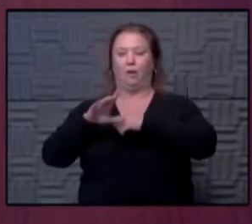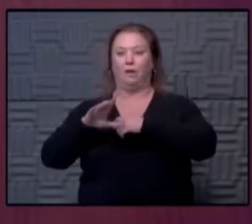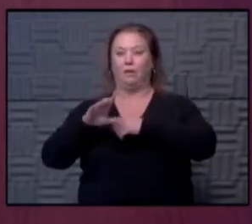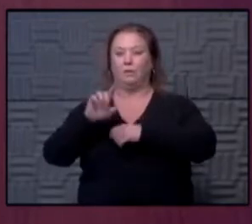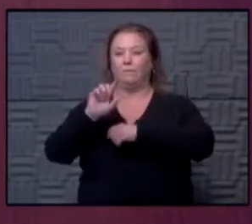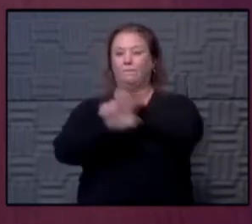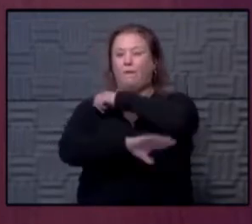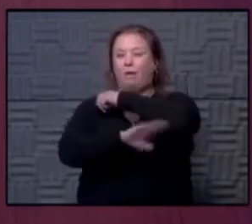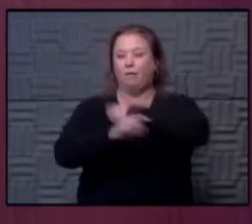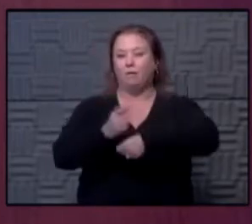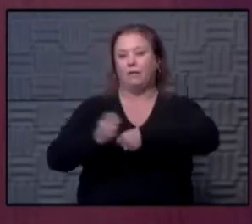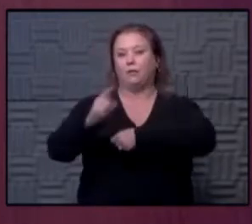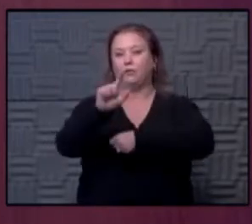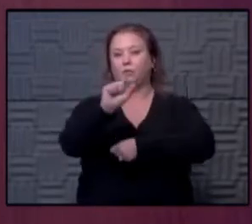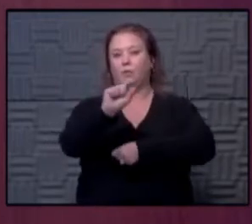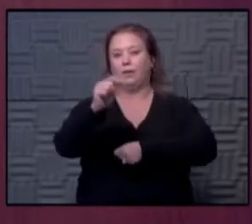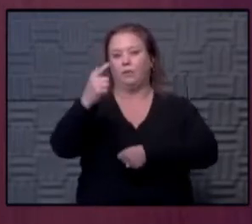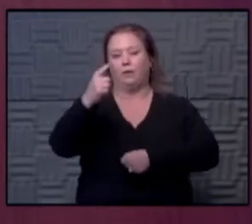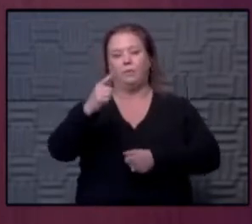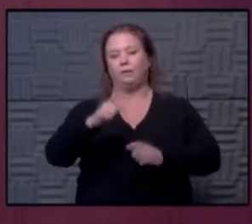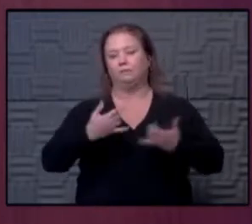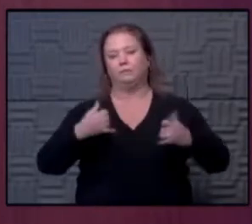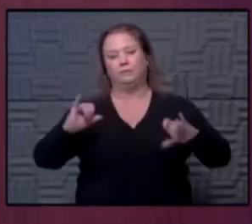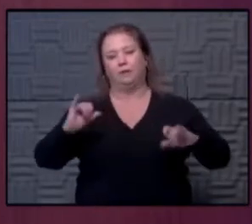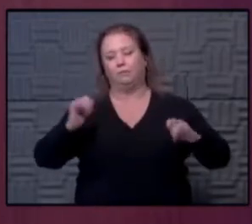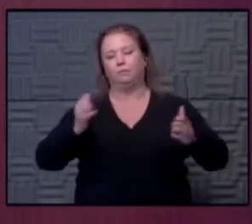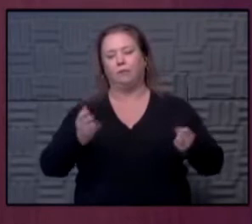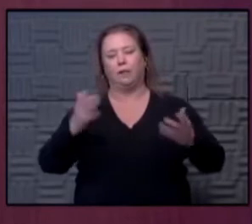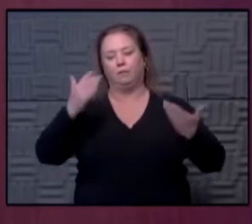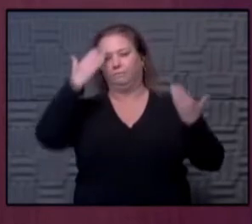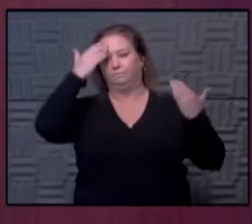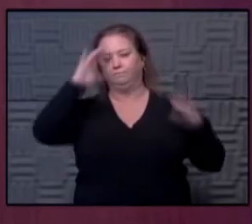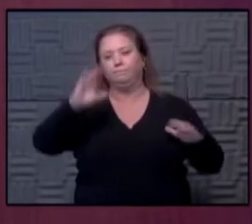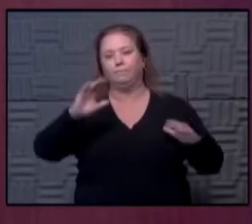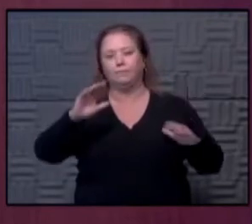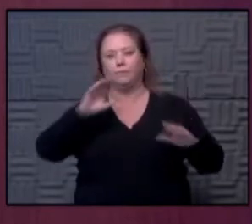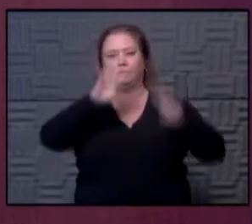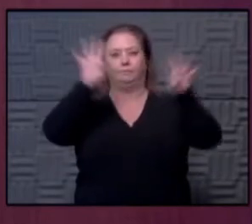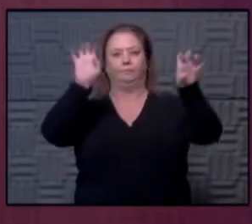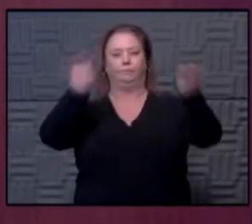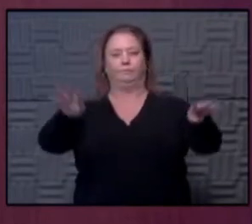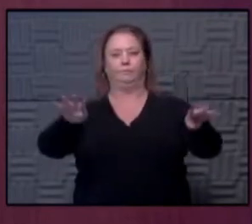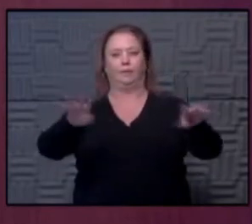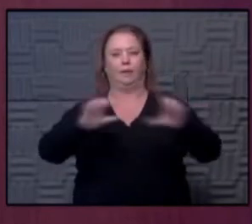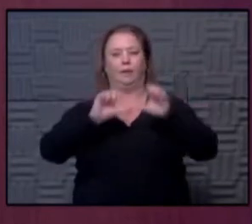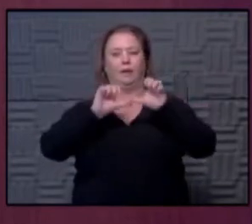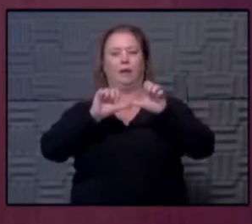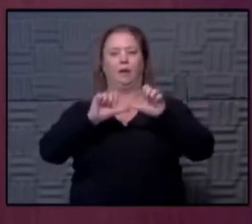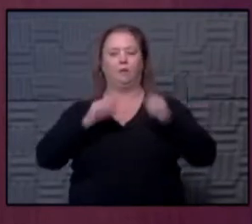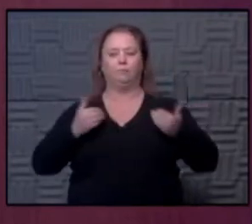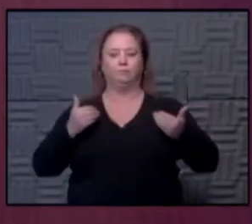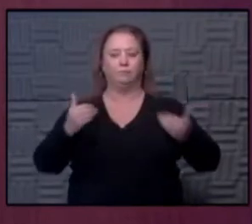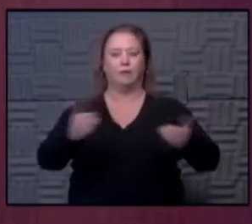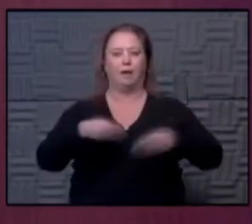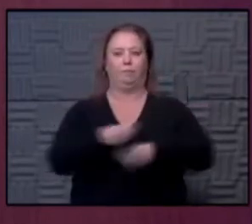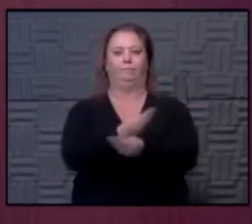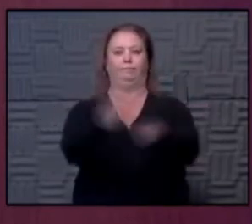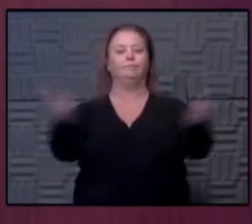of 2021. But there's so many unknowns, and the biggest unknown is just the cadence of how we'll get the